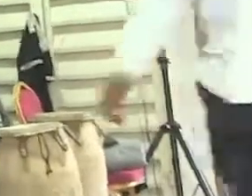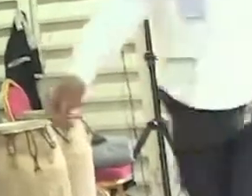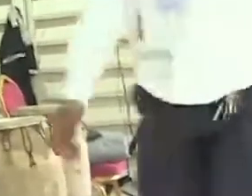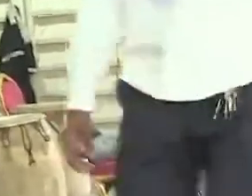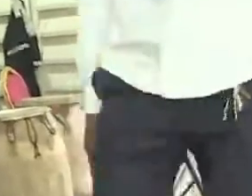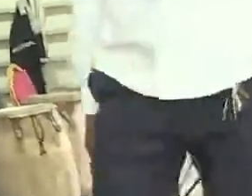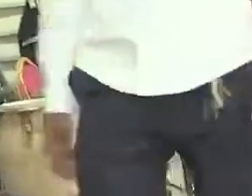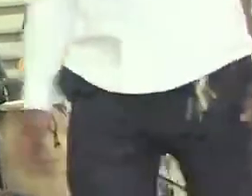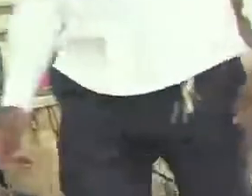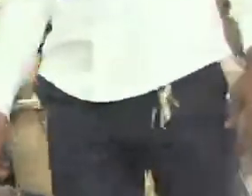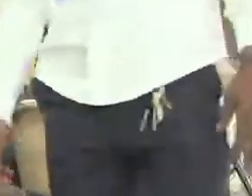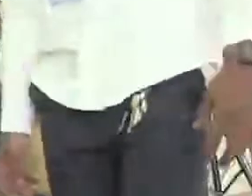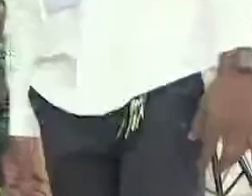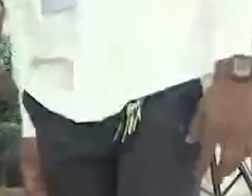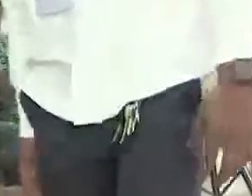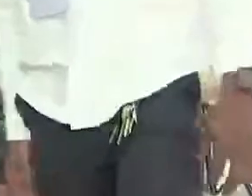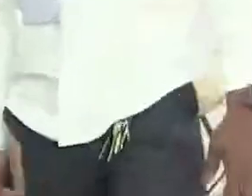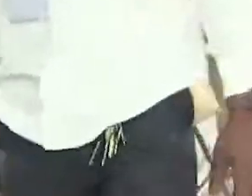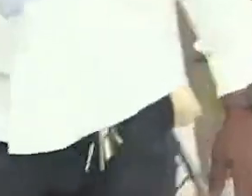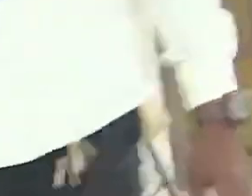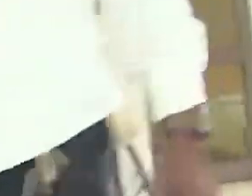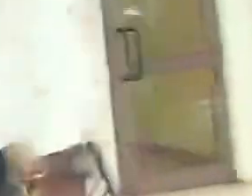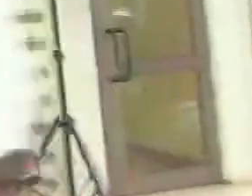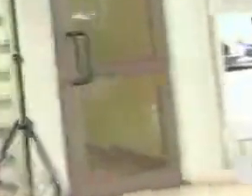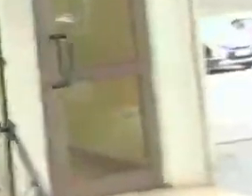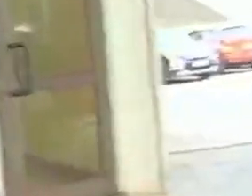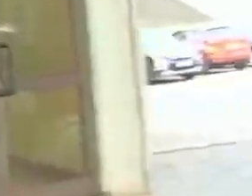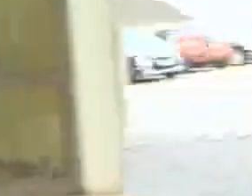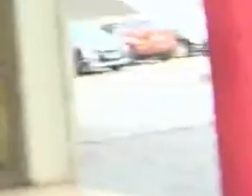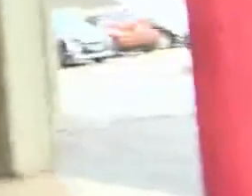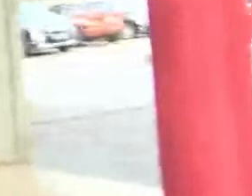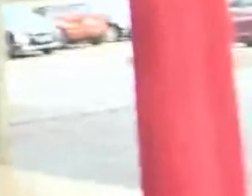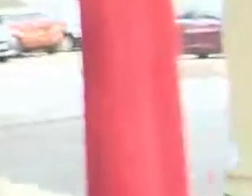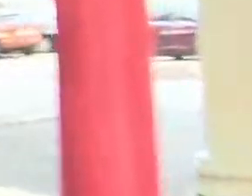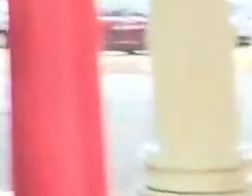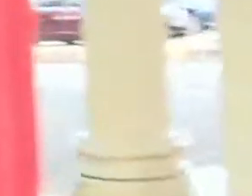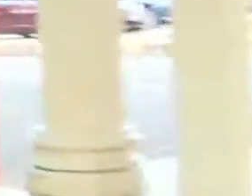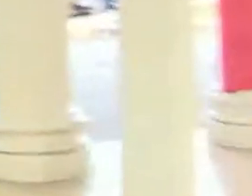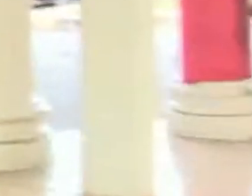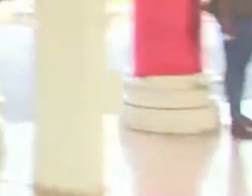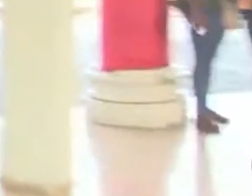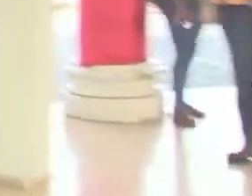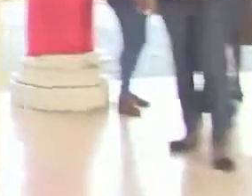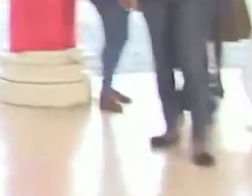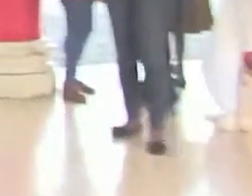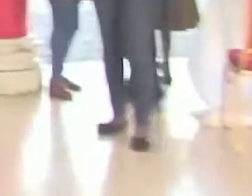going to be a successful one. One more clap for God Almighty. God loves us so much.